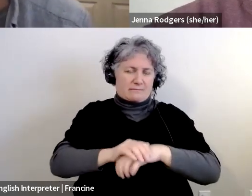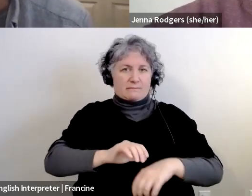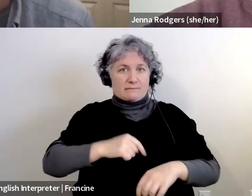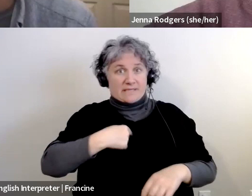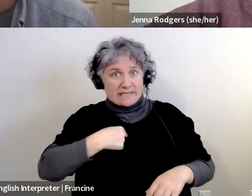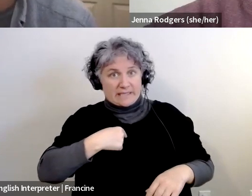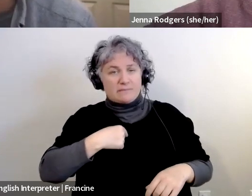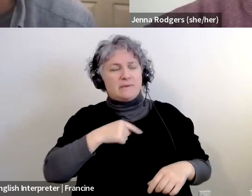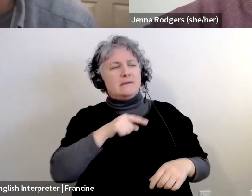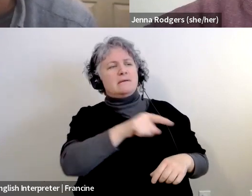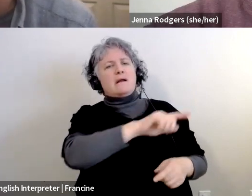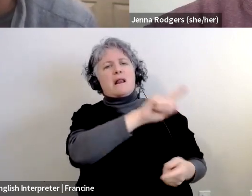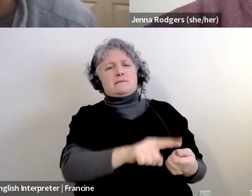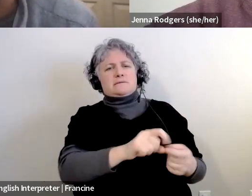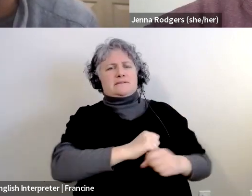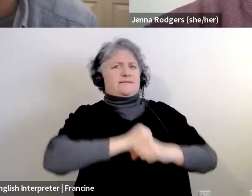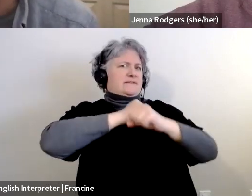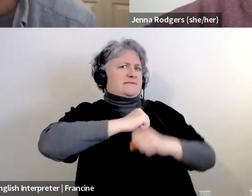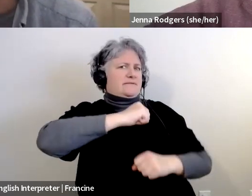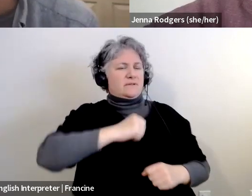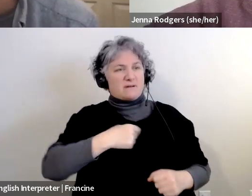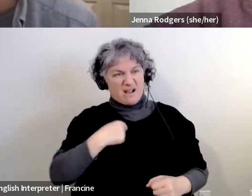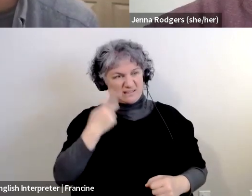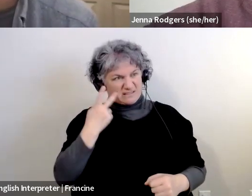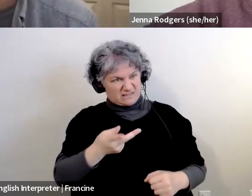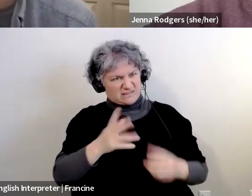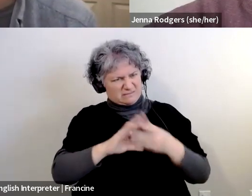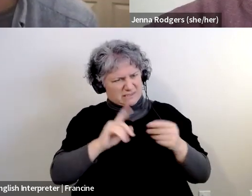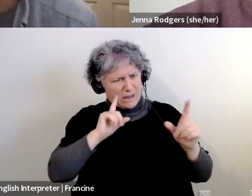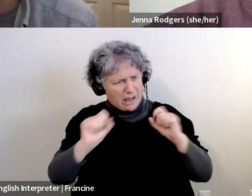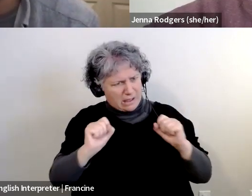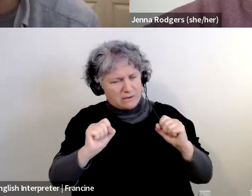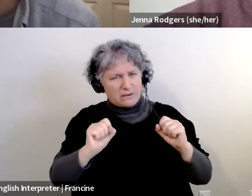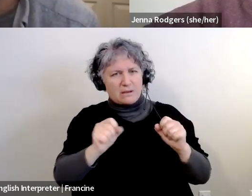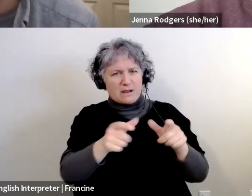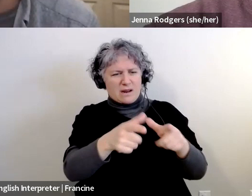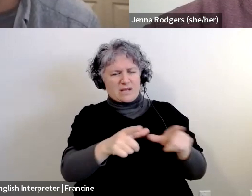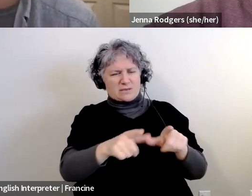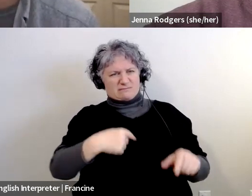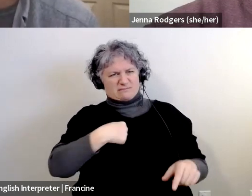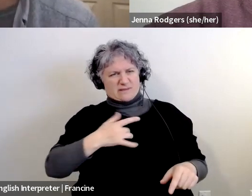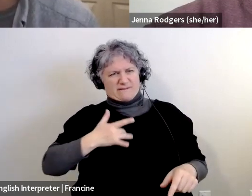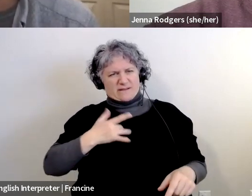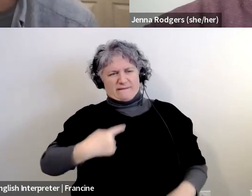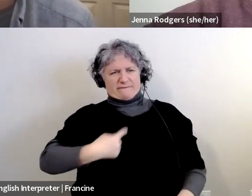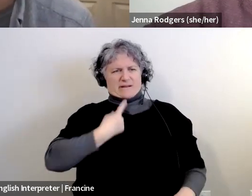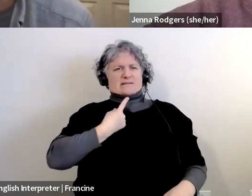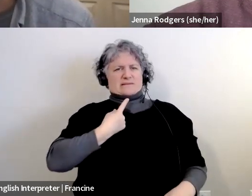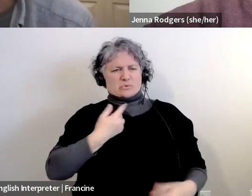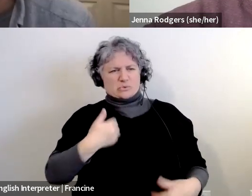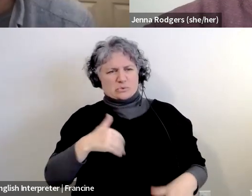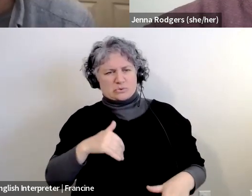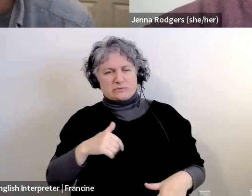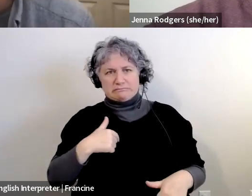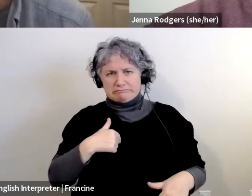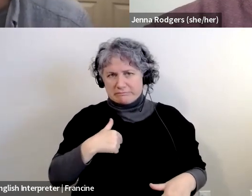So when this behavior, so I see that you're speaking very loudly, you're using language that is offensive to me, that makes me feel